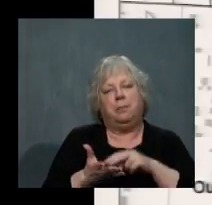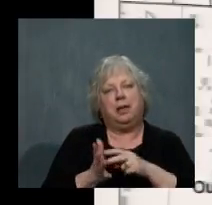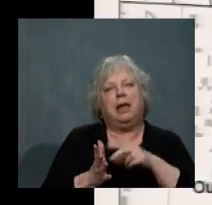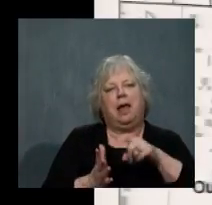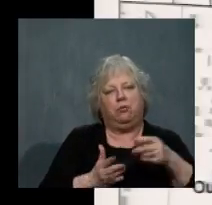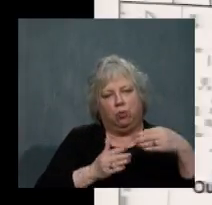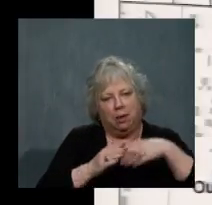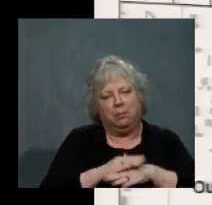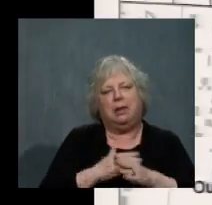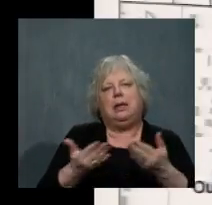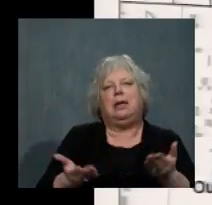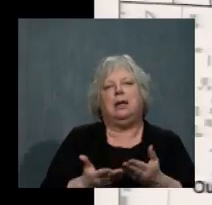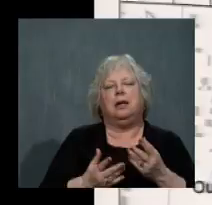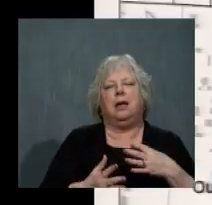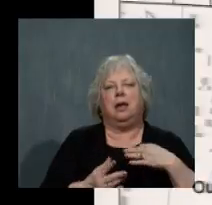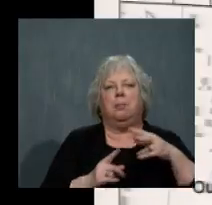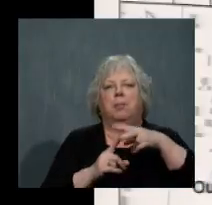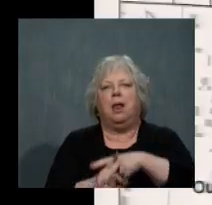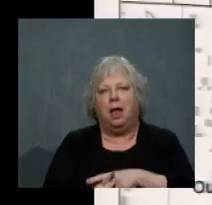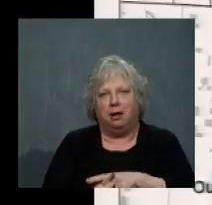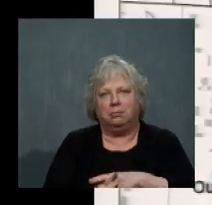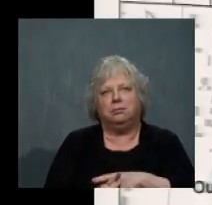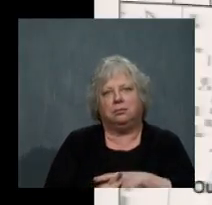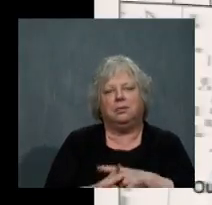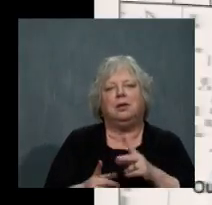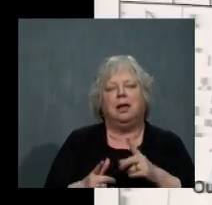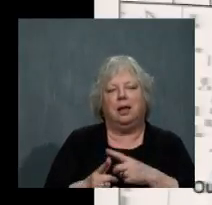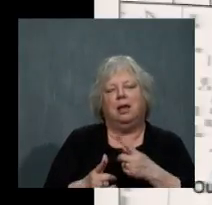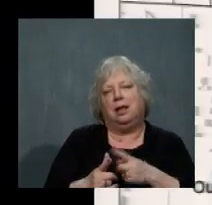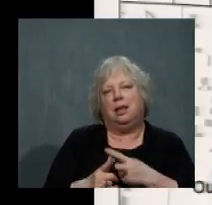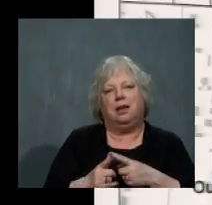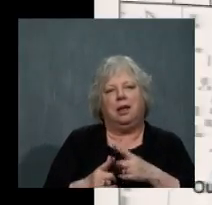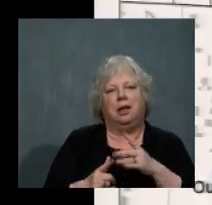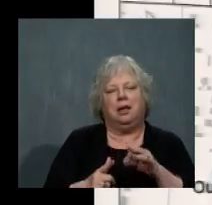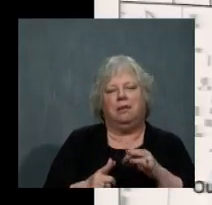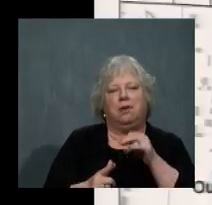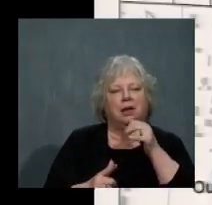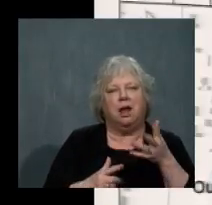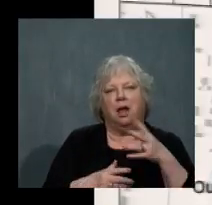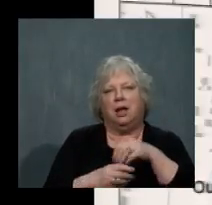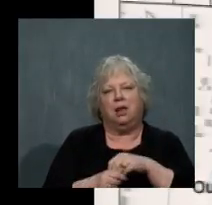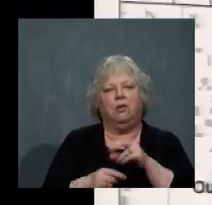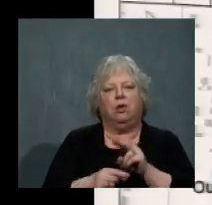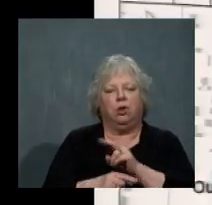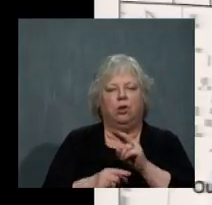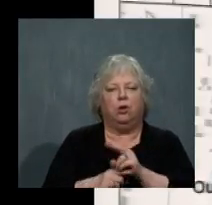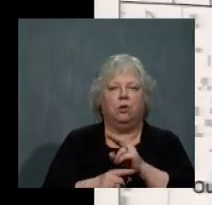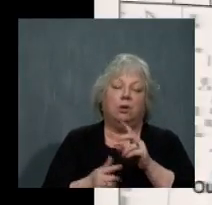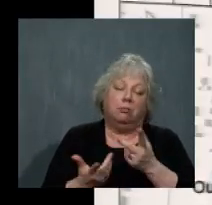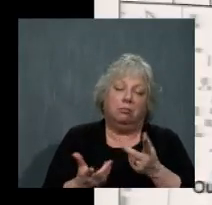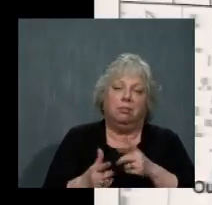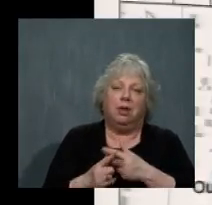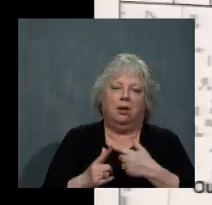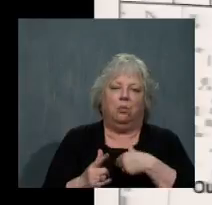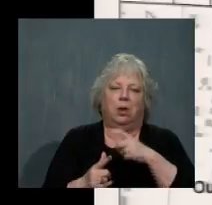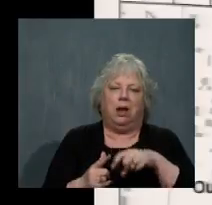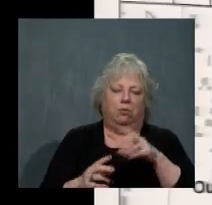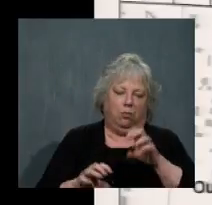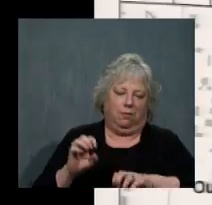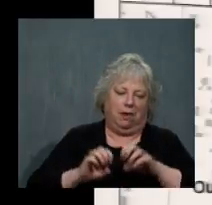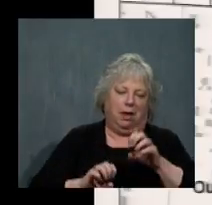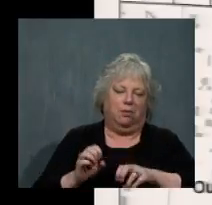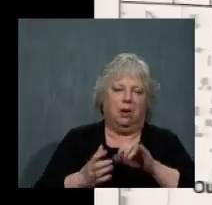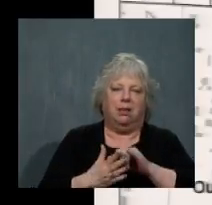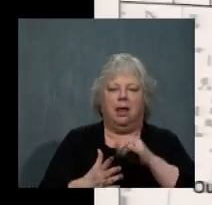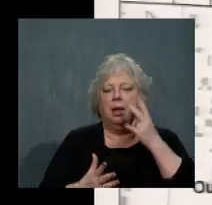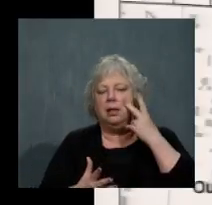in, and make the application. And then if it would not be part of the use that we would go to, then we'd have to evaluate that